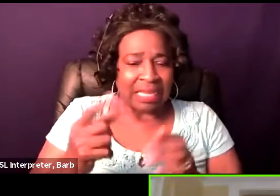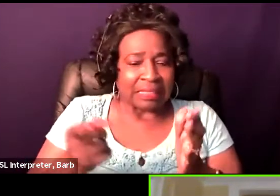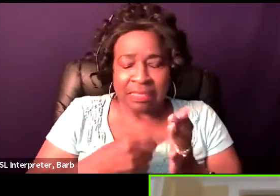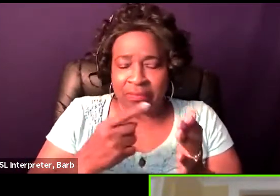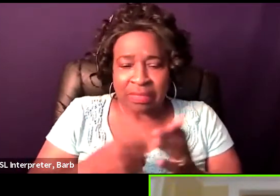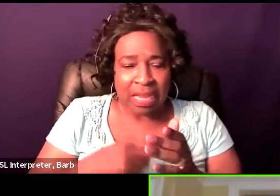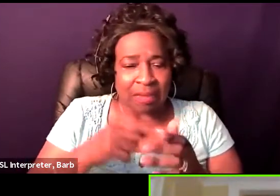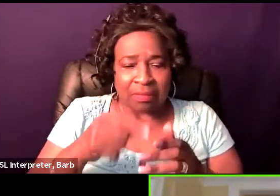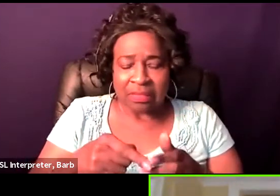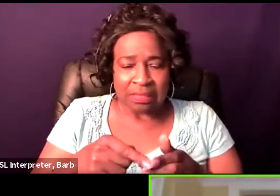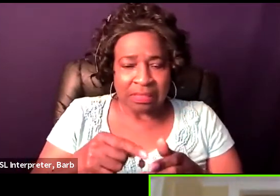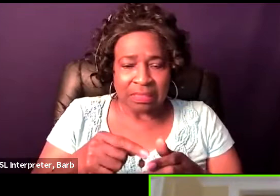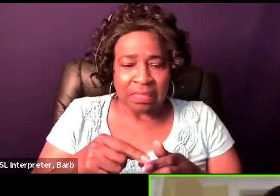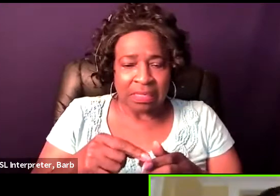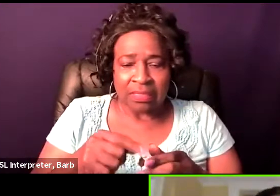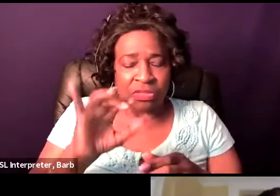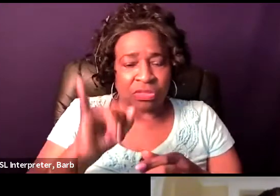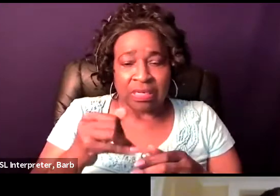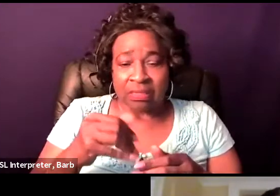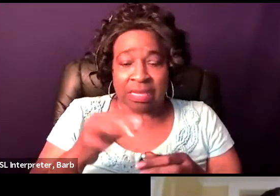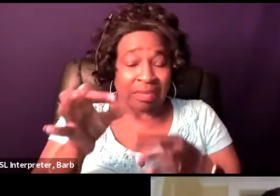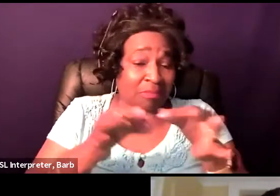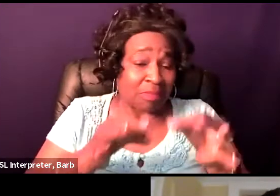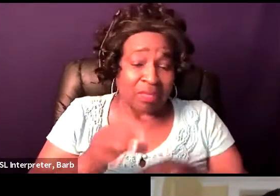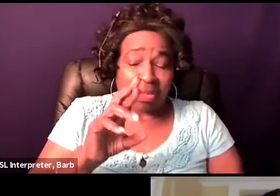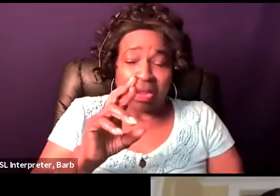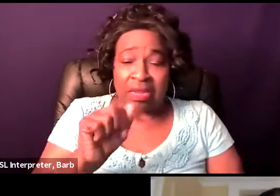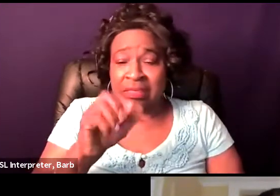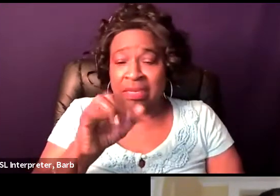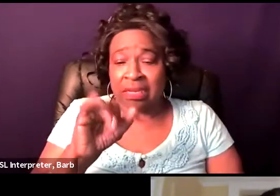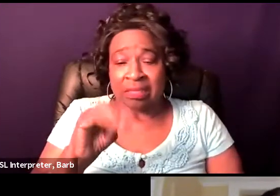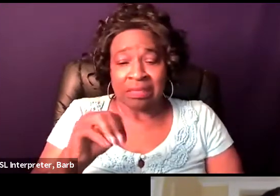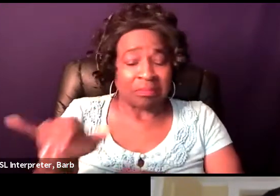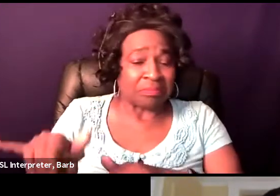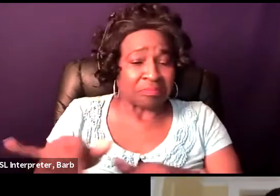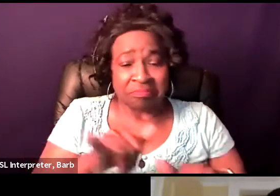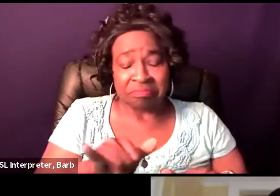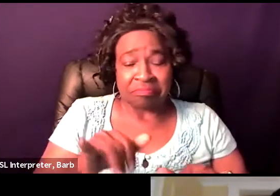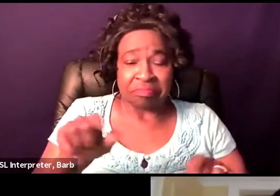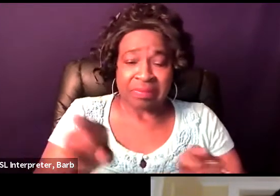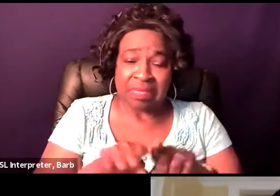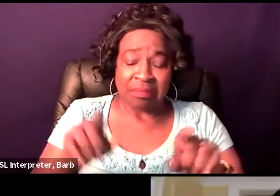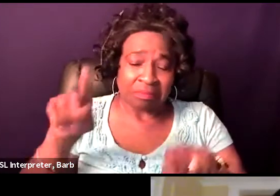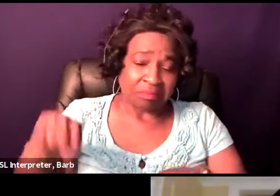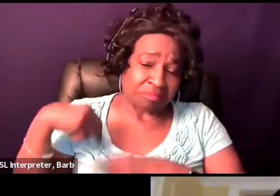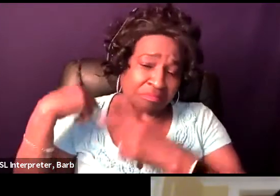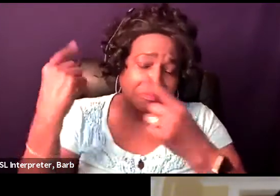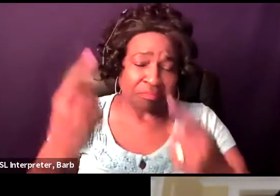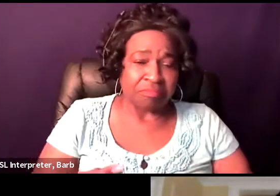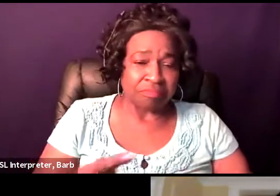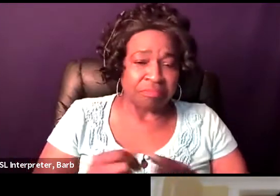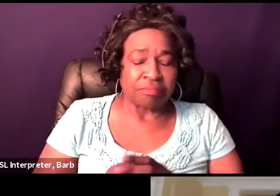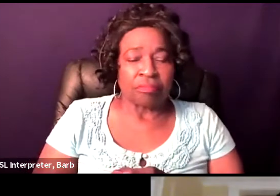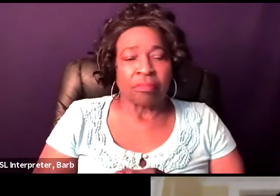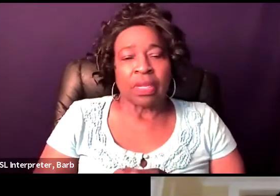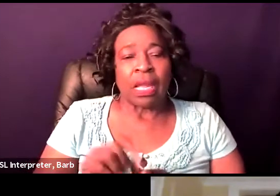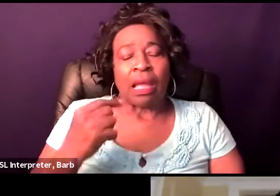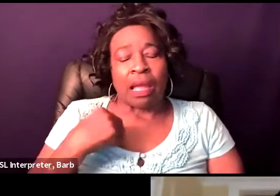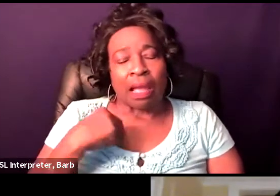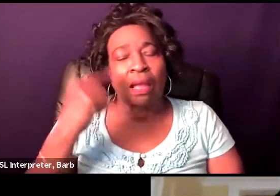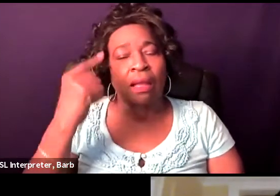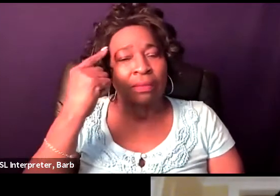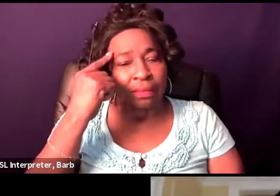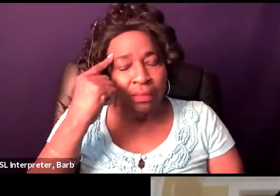fight against racism? Yeah, absolutely. And so, you know, I think the point boils down